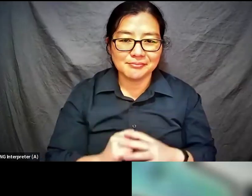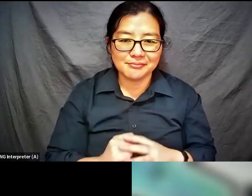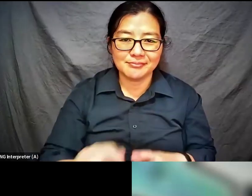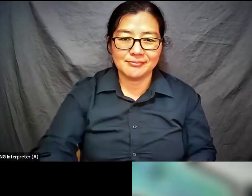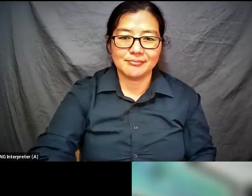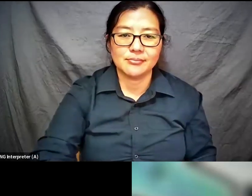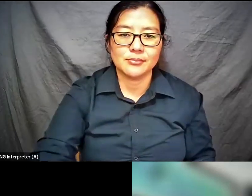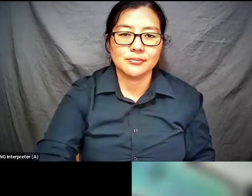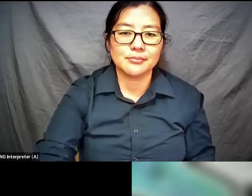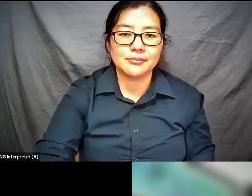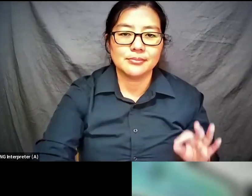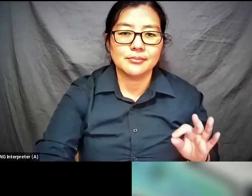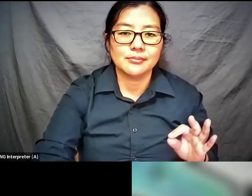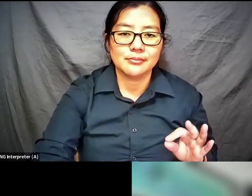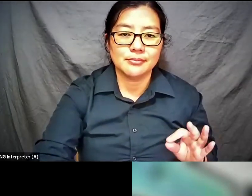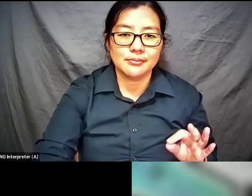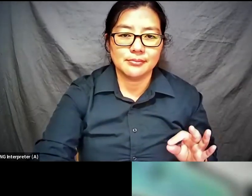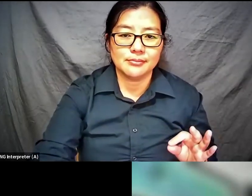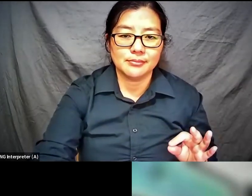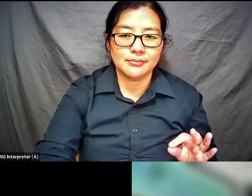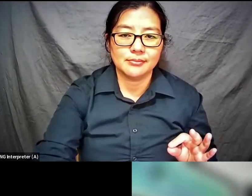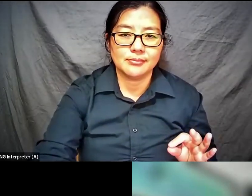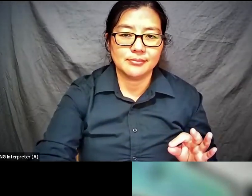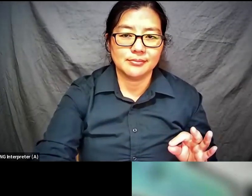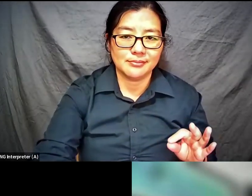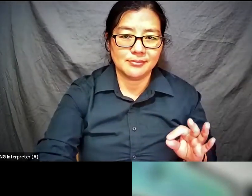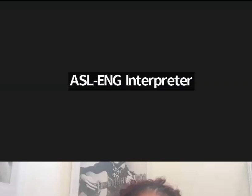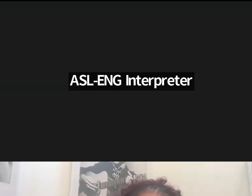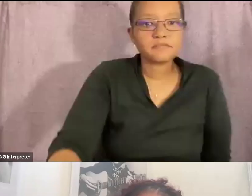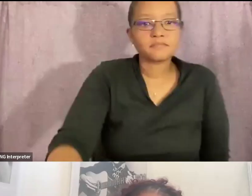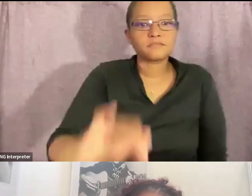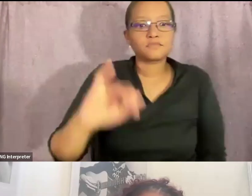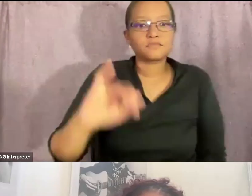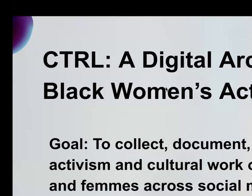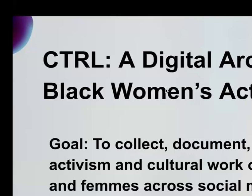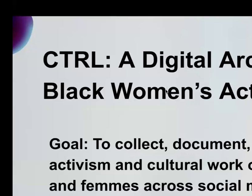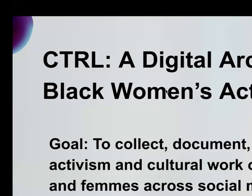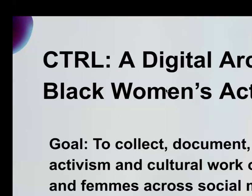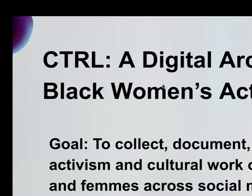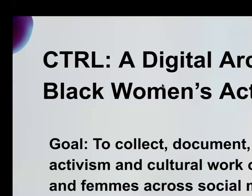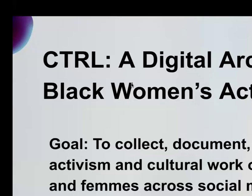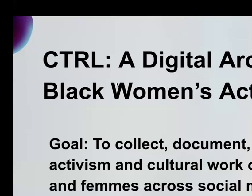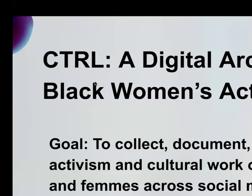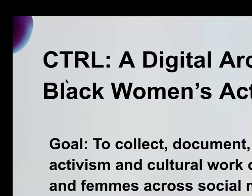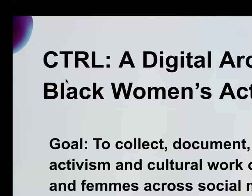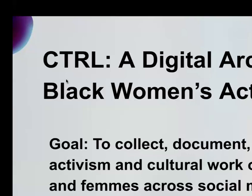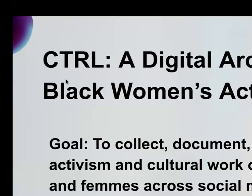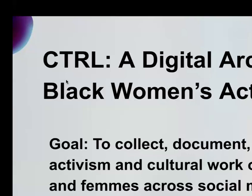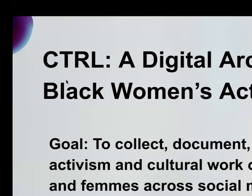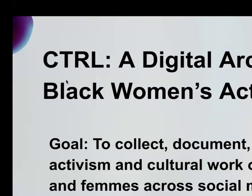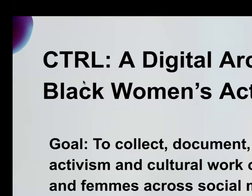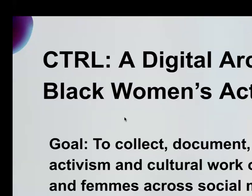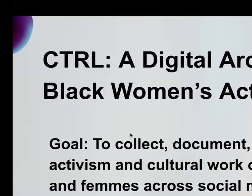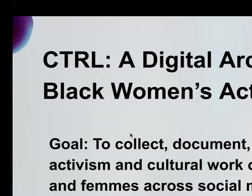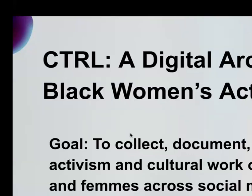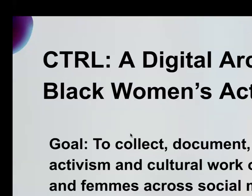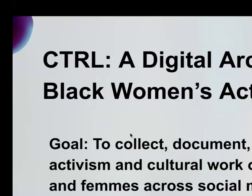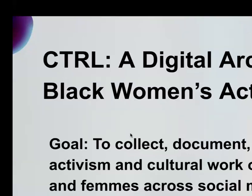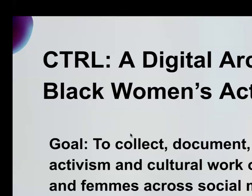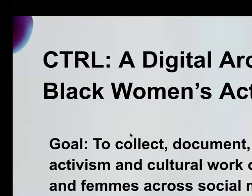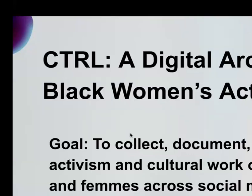it was labeled the Red Line protest. And this image shows protesters at the Capitol holding